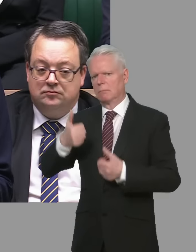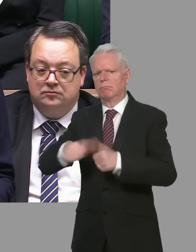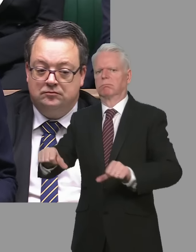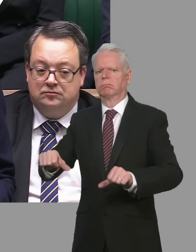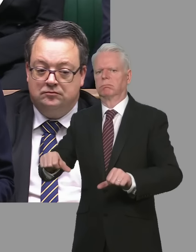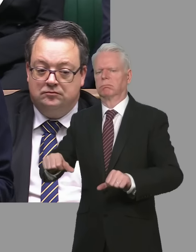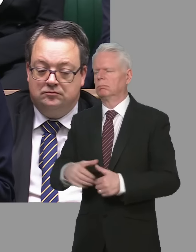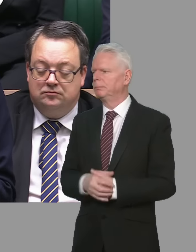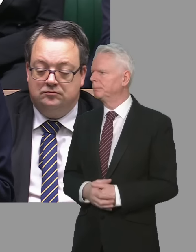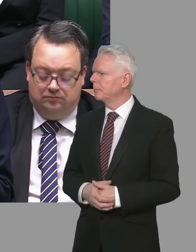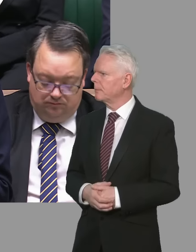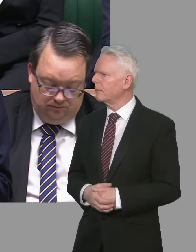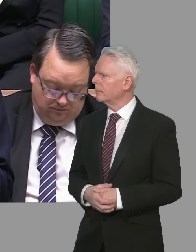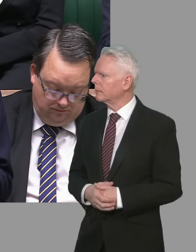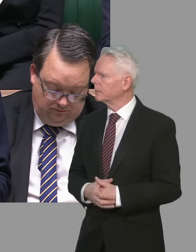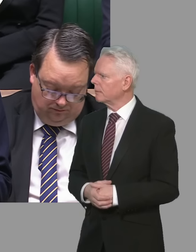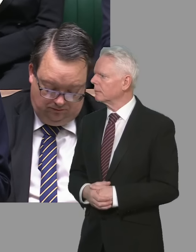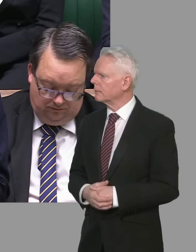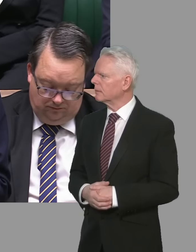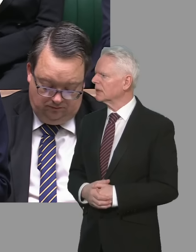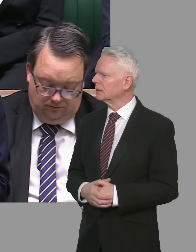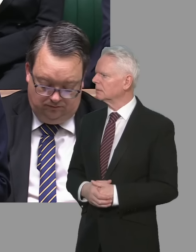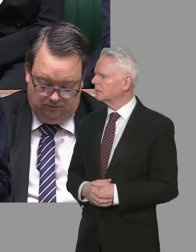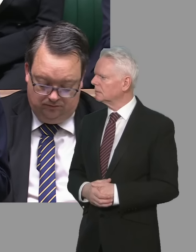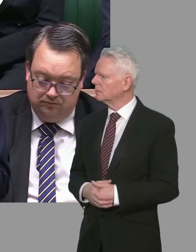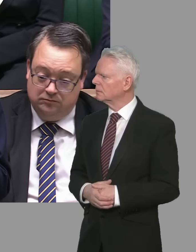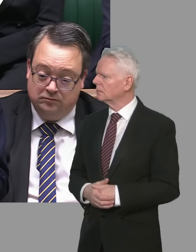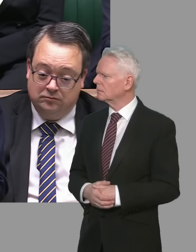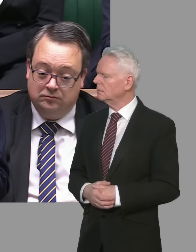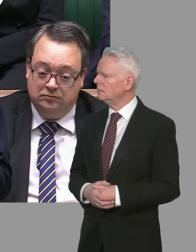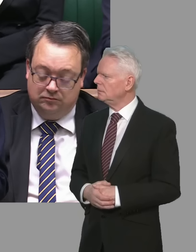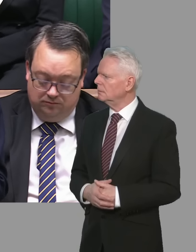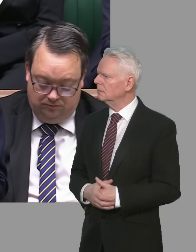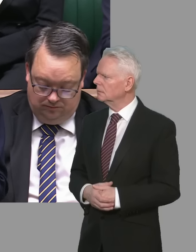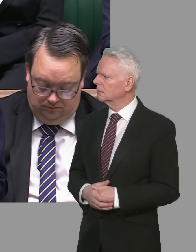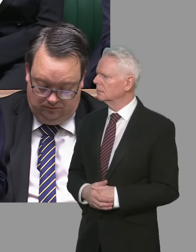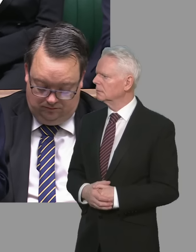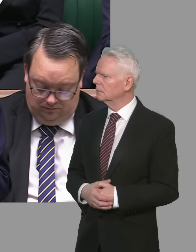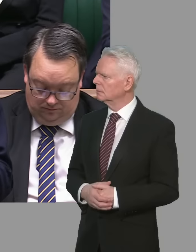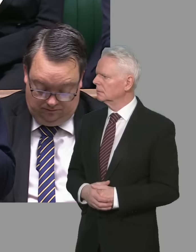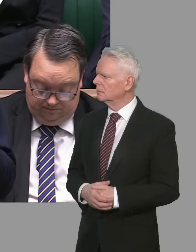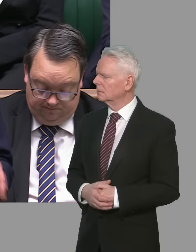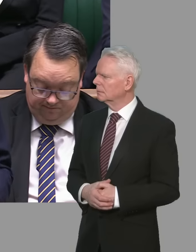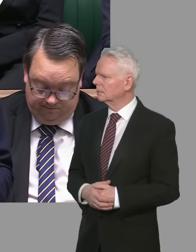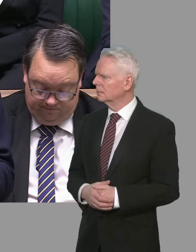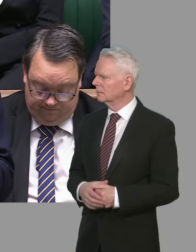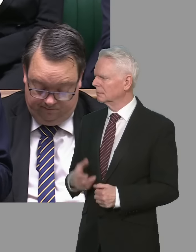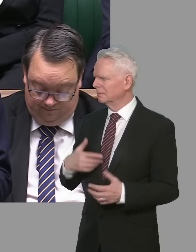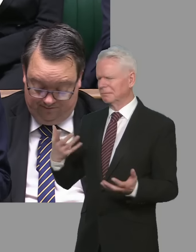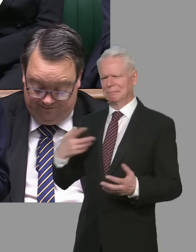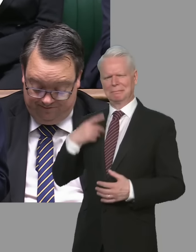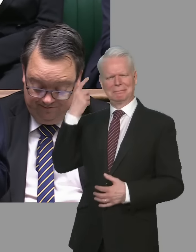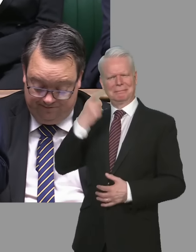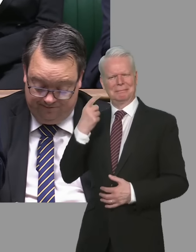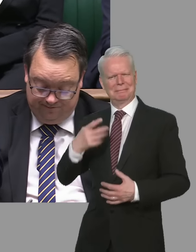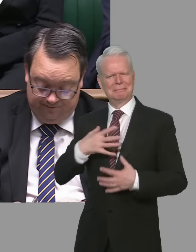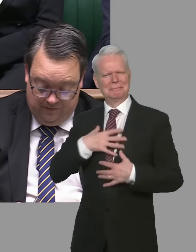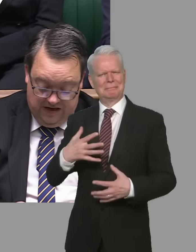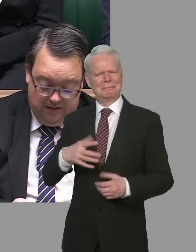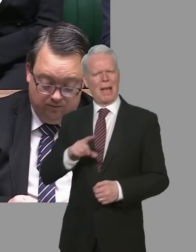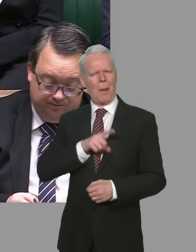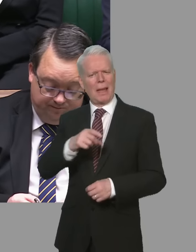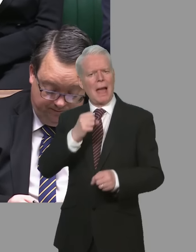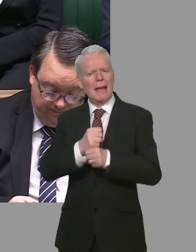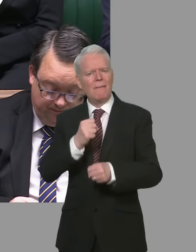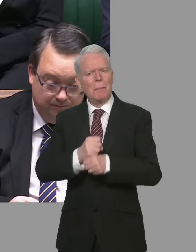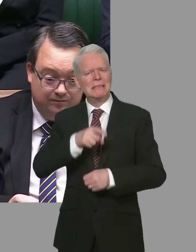is entirely wrong? It reopens the door to vexatious litigation, which allows our veterans to be